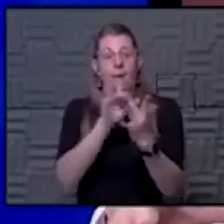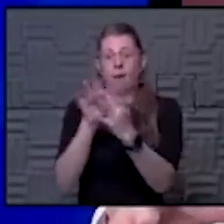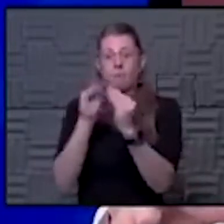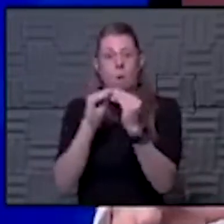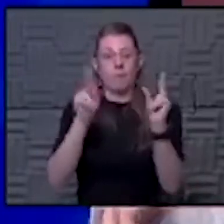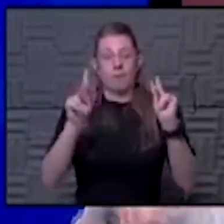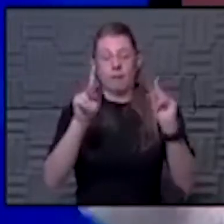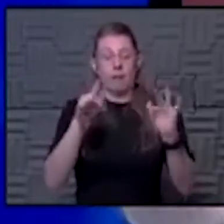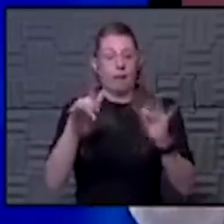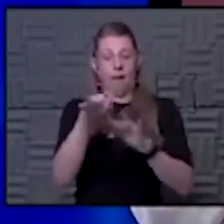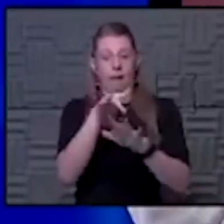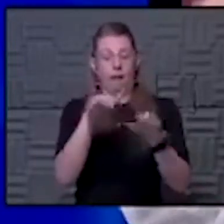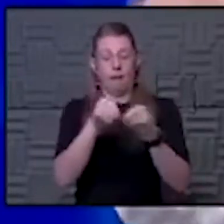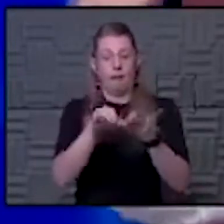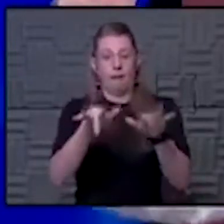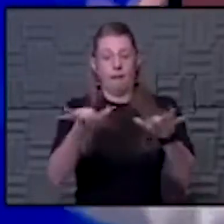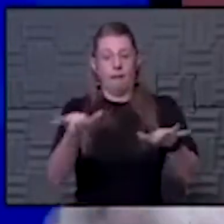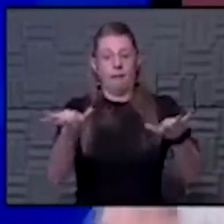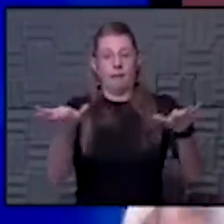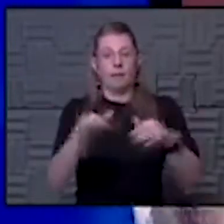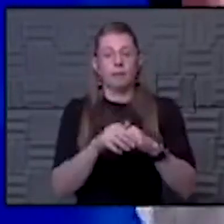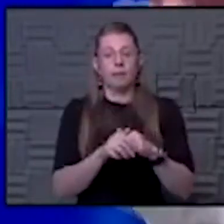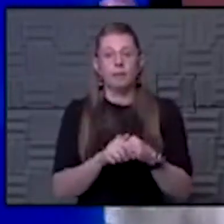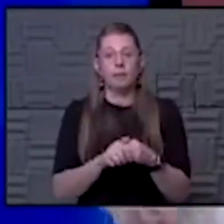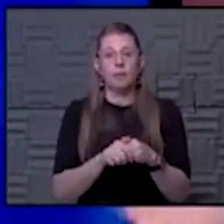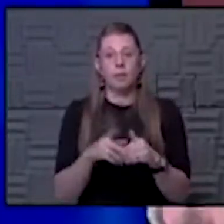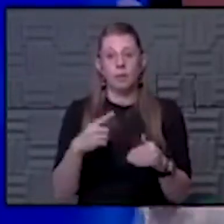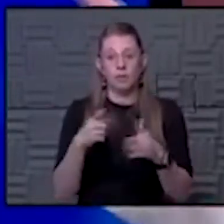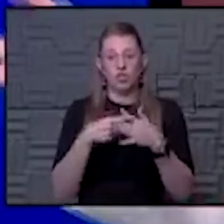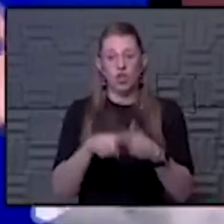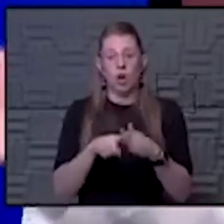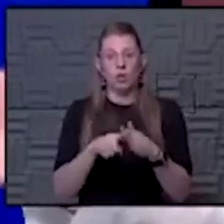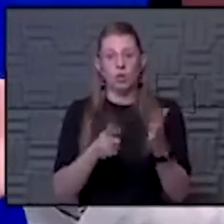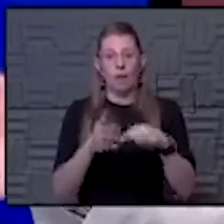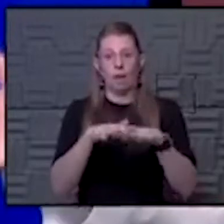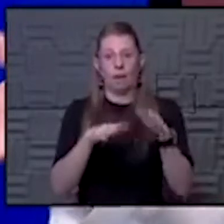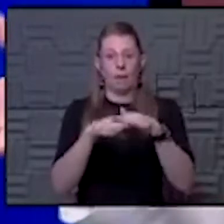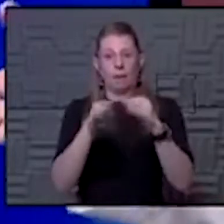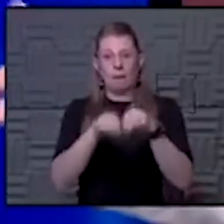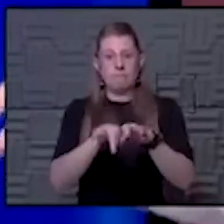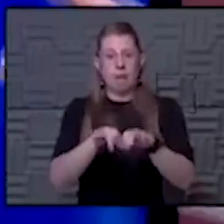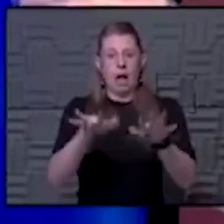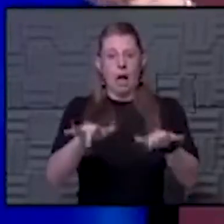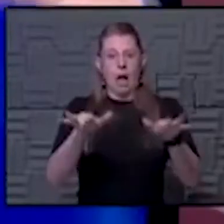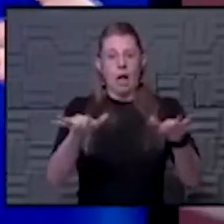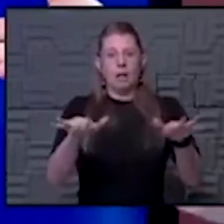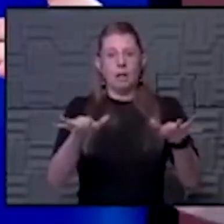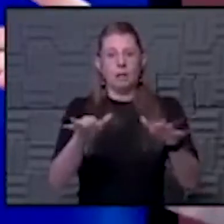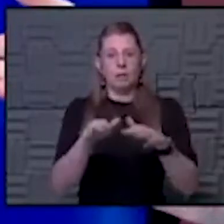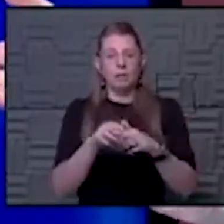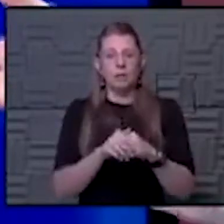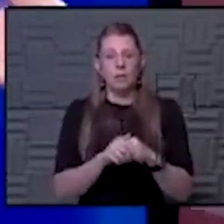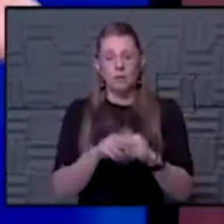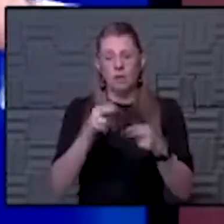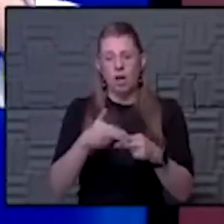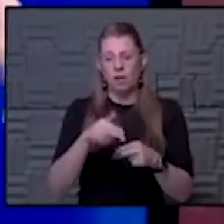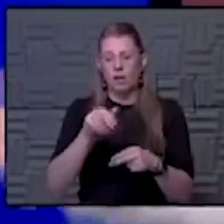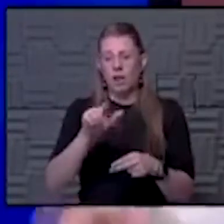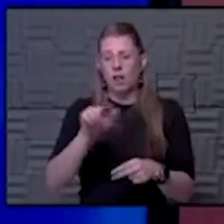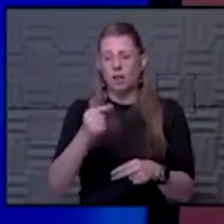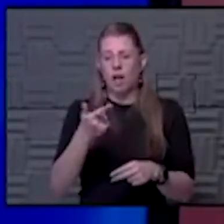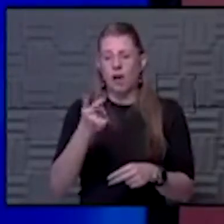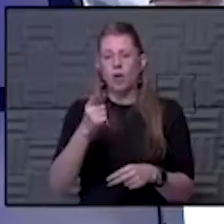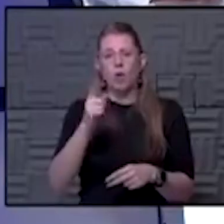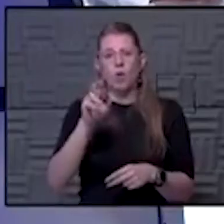who, then there's this thing where you can begin to build on itself and can almost become a logarithmic scale. So, Hawk,